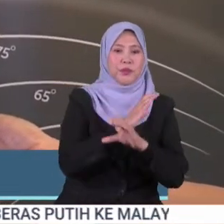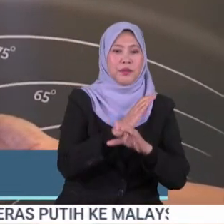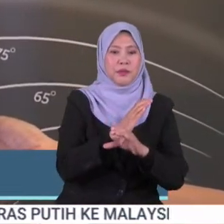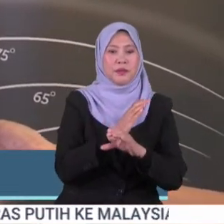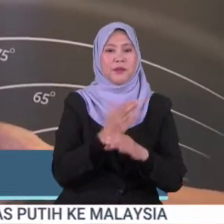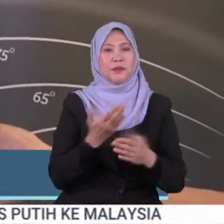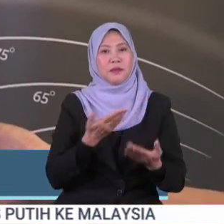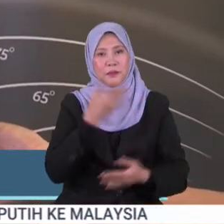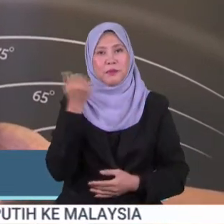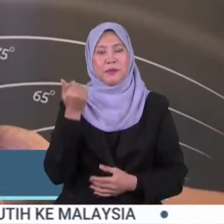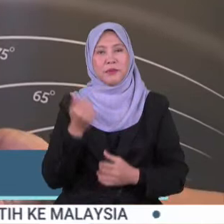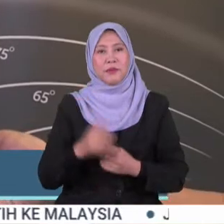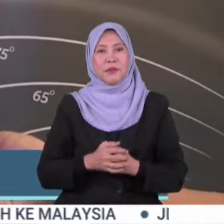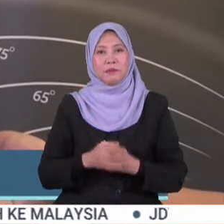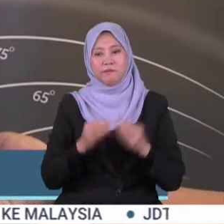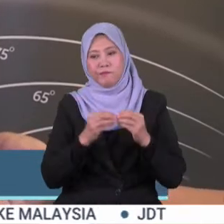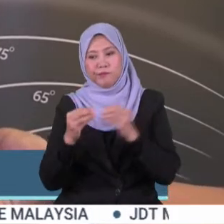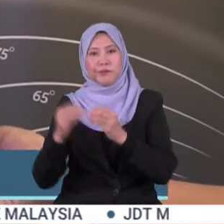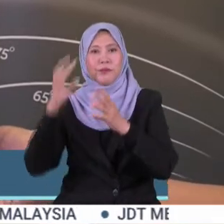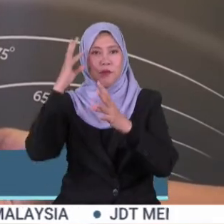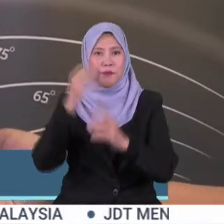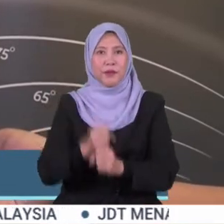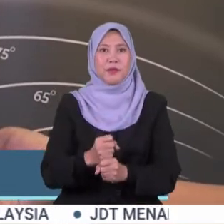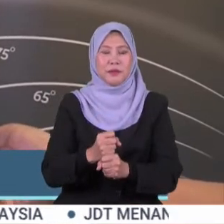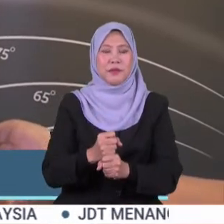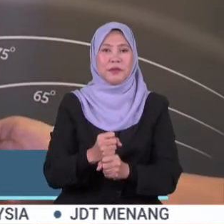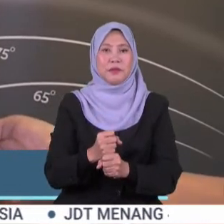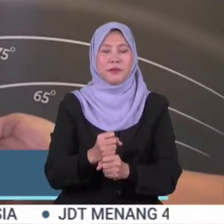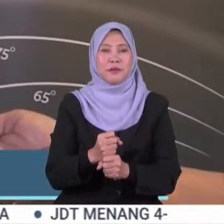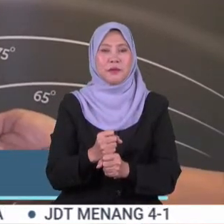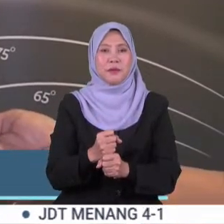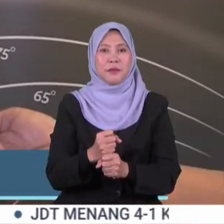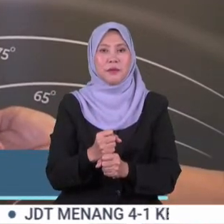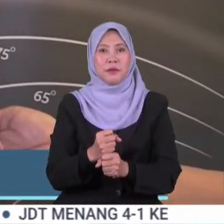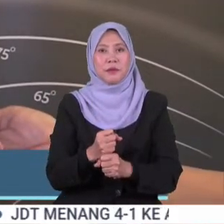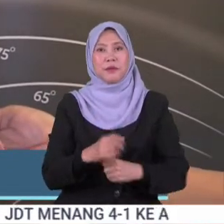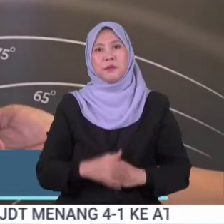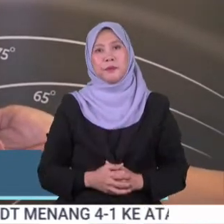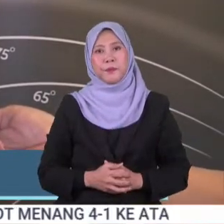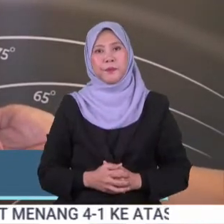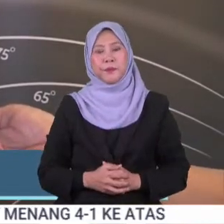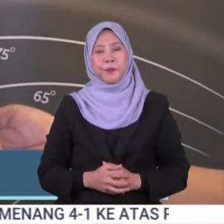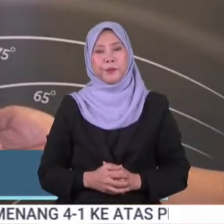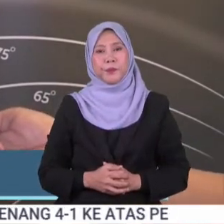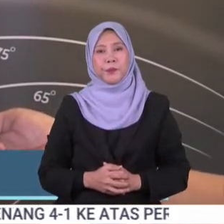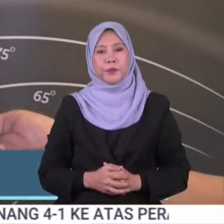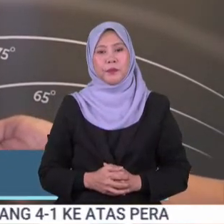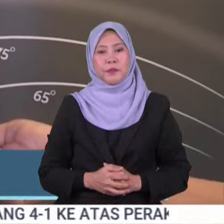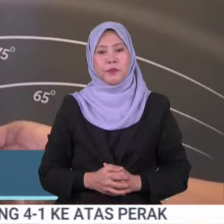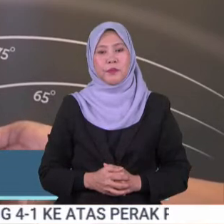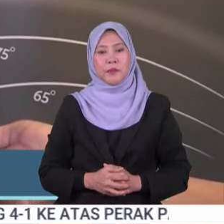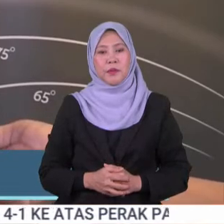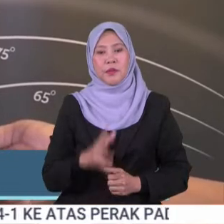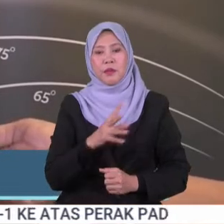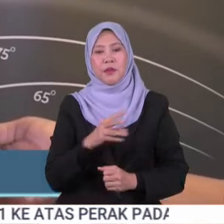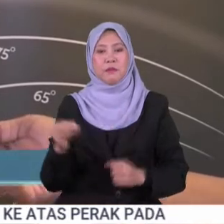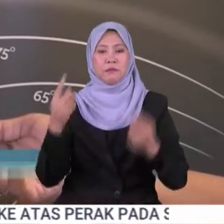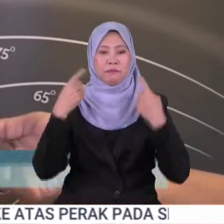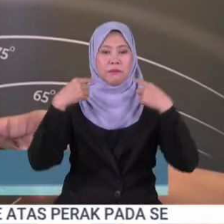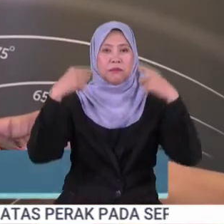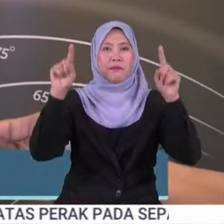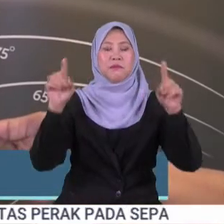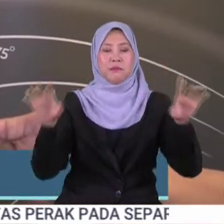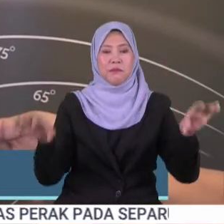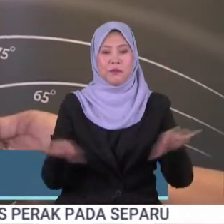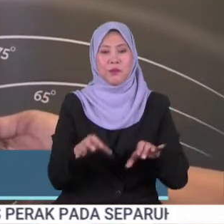think that gave me a bit more confidence throughout the round. And you know, I mean, Paul played well as